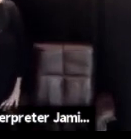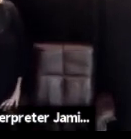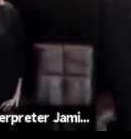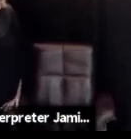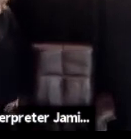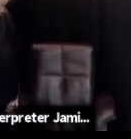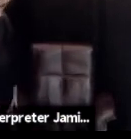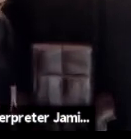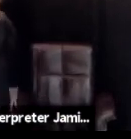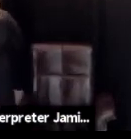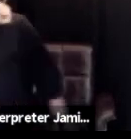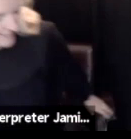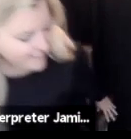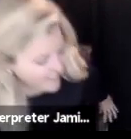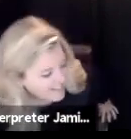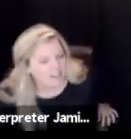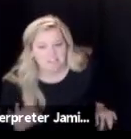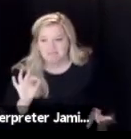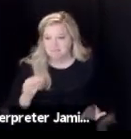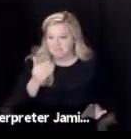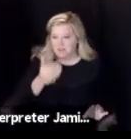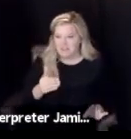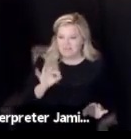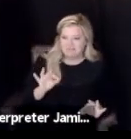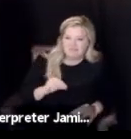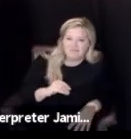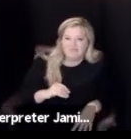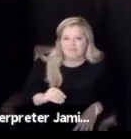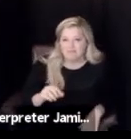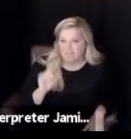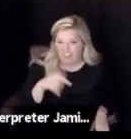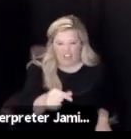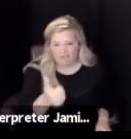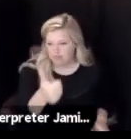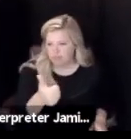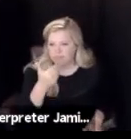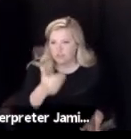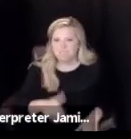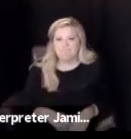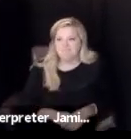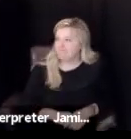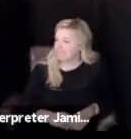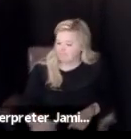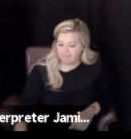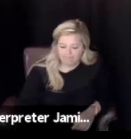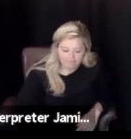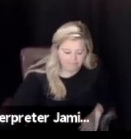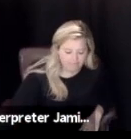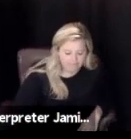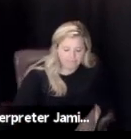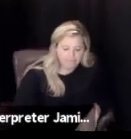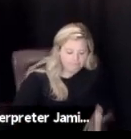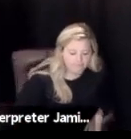Okay, very good. This is good. This is good. This is good. Okay.